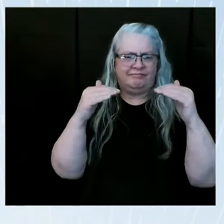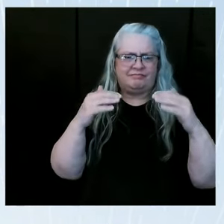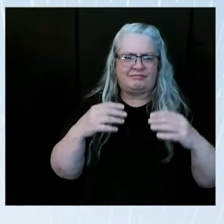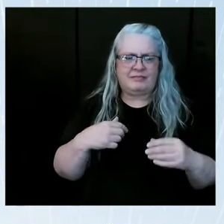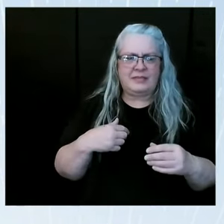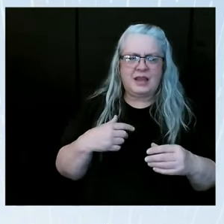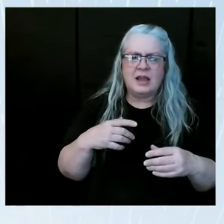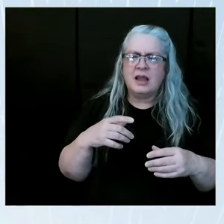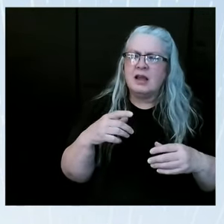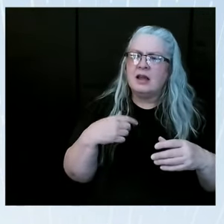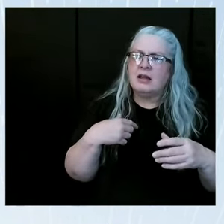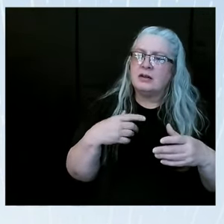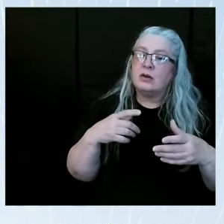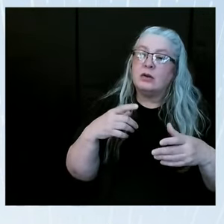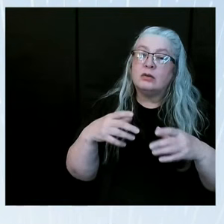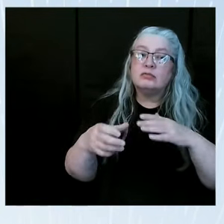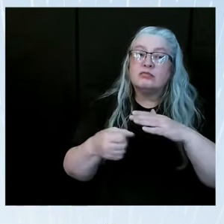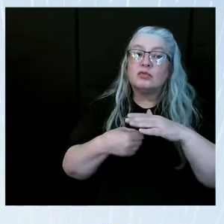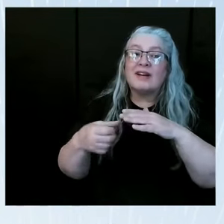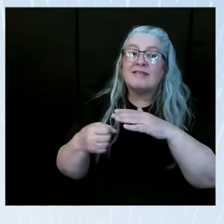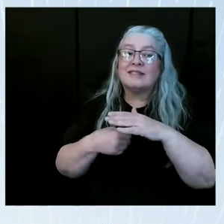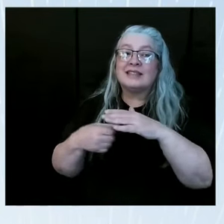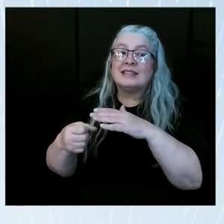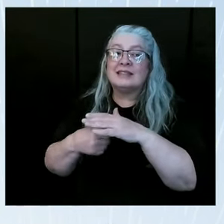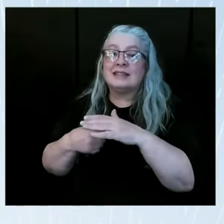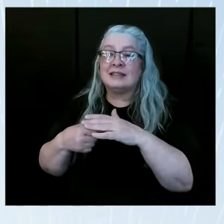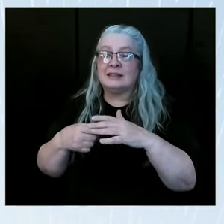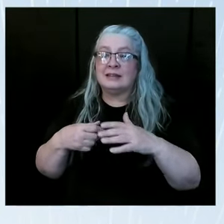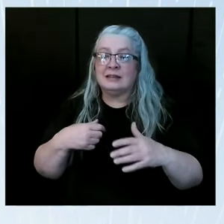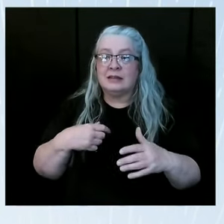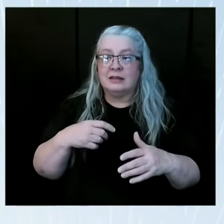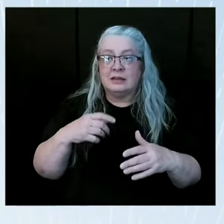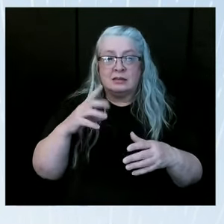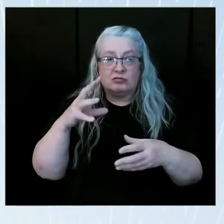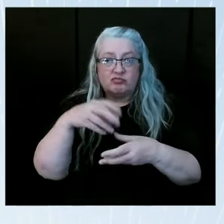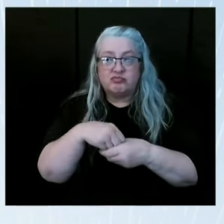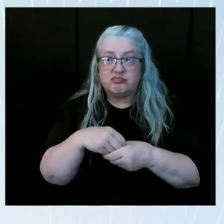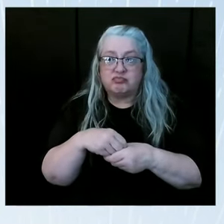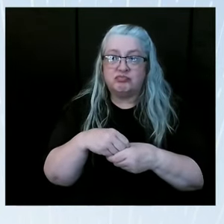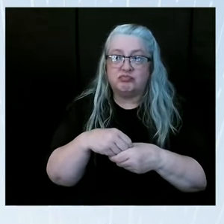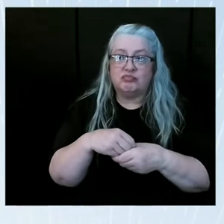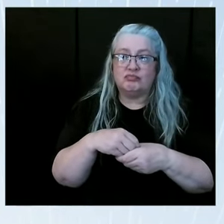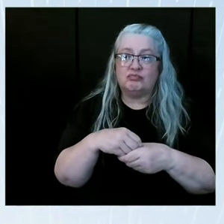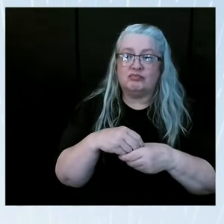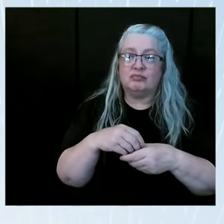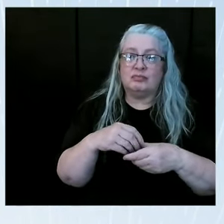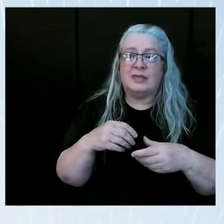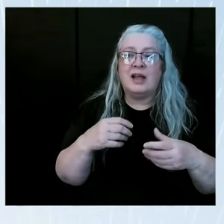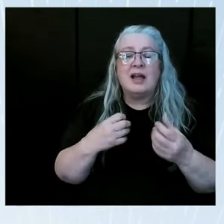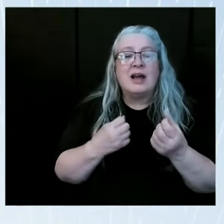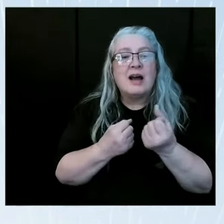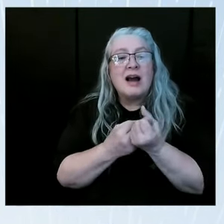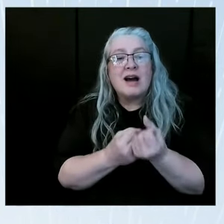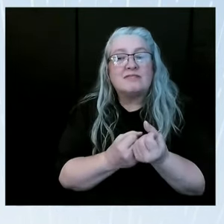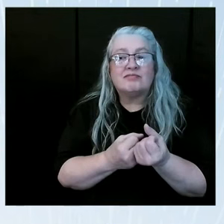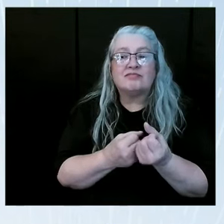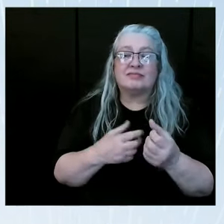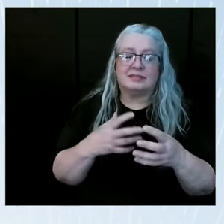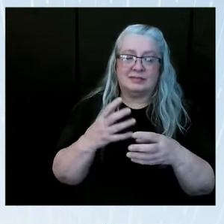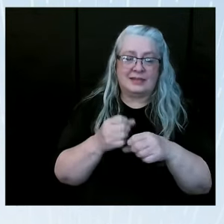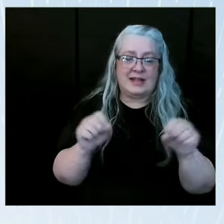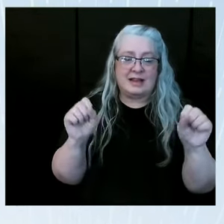council members, we joined the fight together to help enhance your anti-trafficking